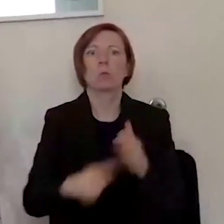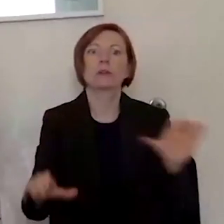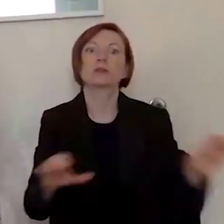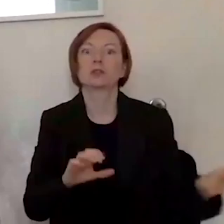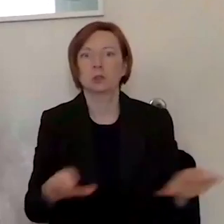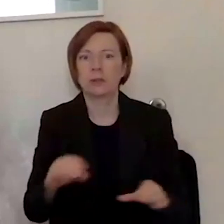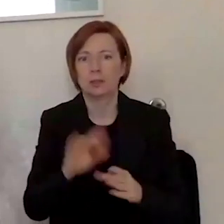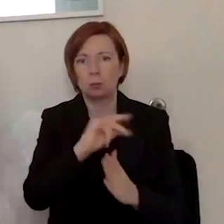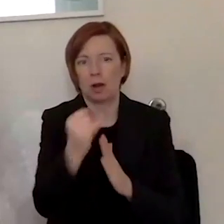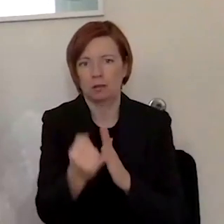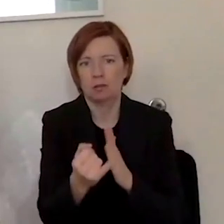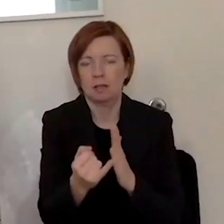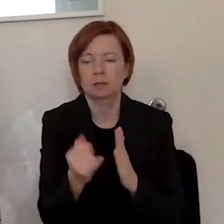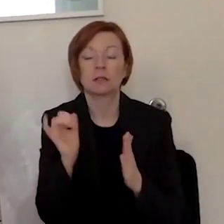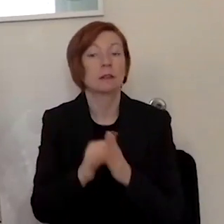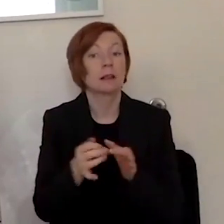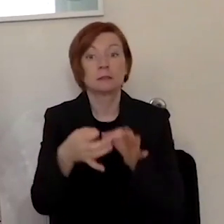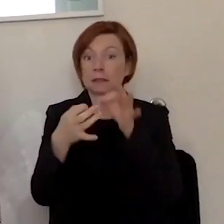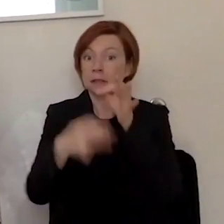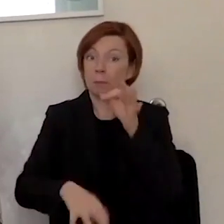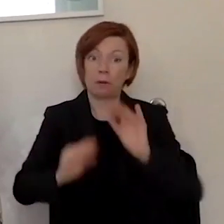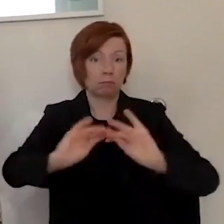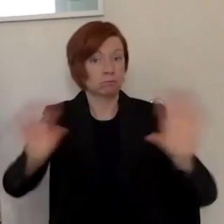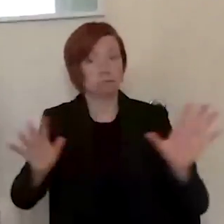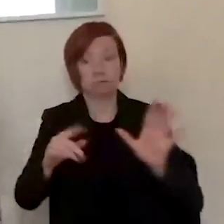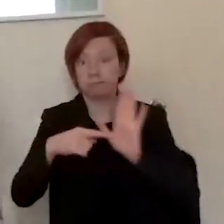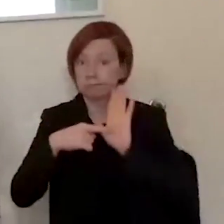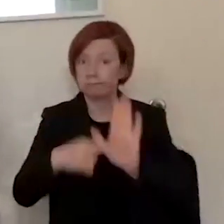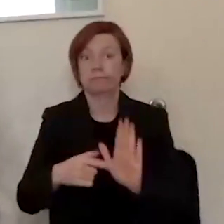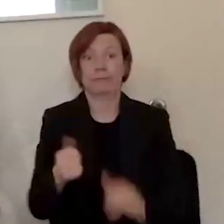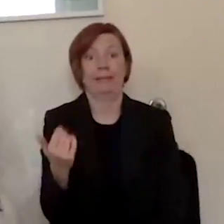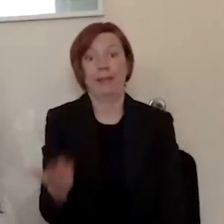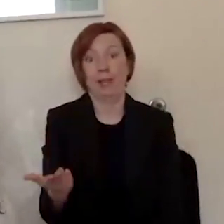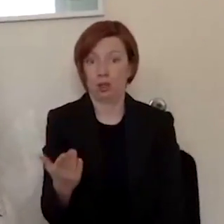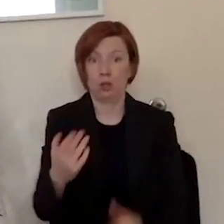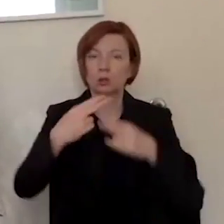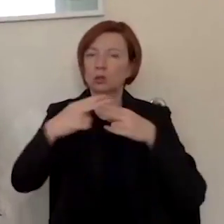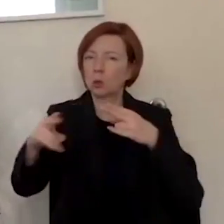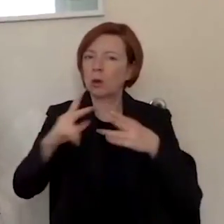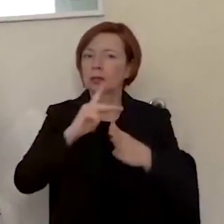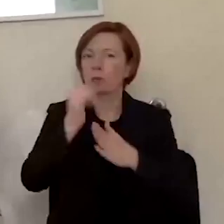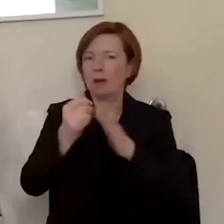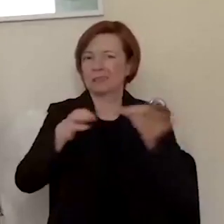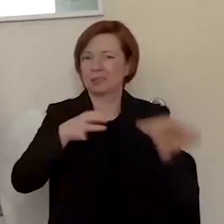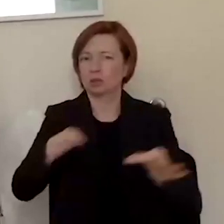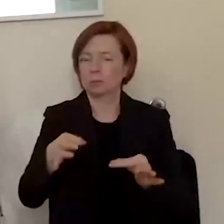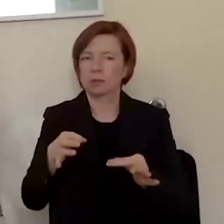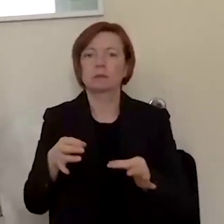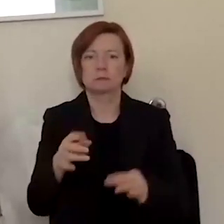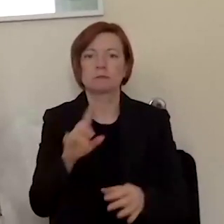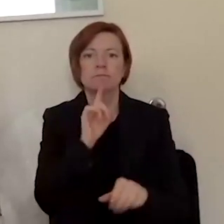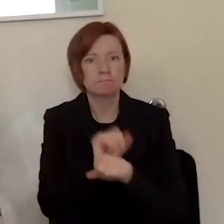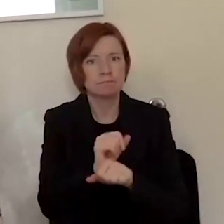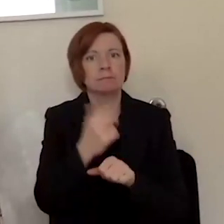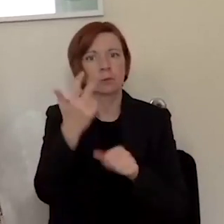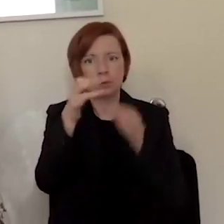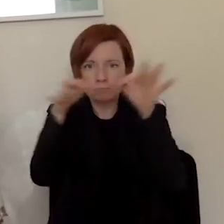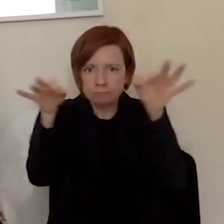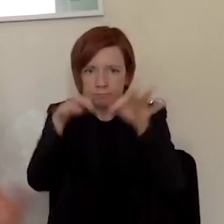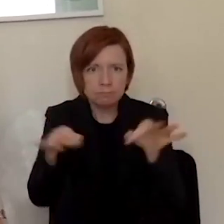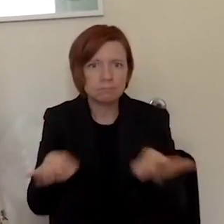you are doing. And so that should be simply and clearly conveyed there in that short project description,